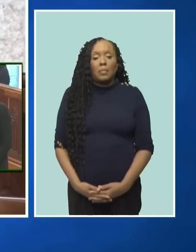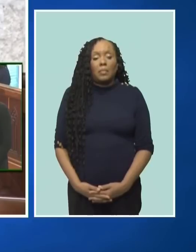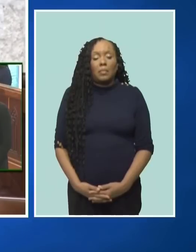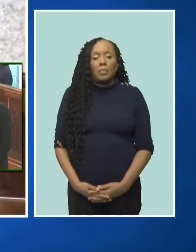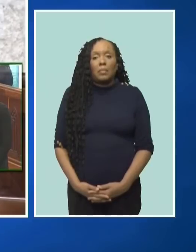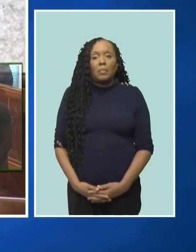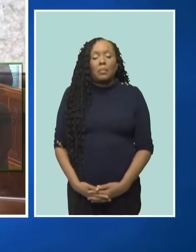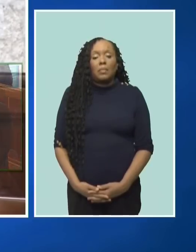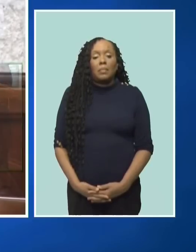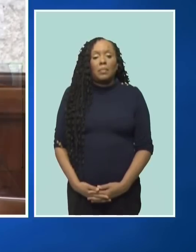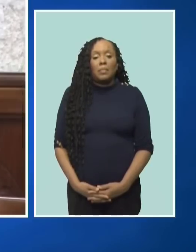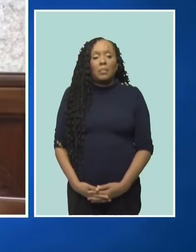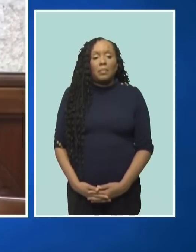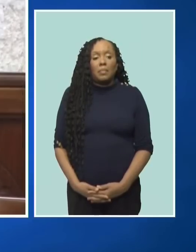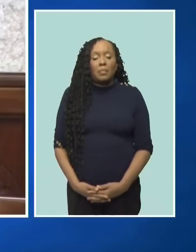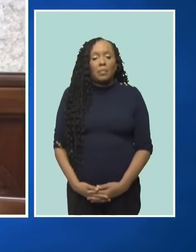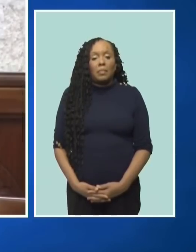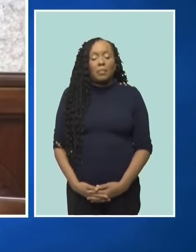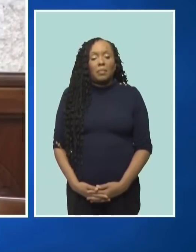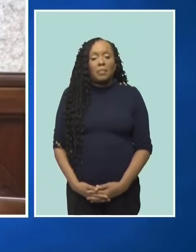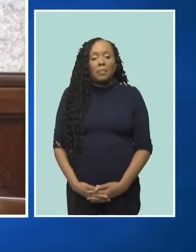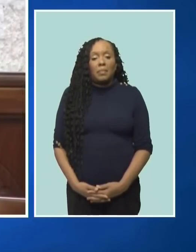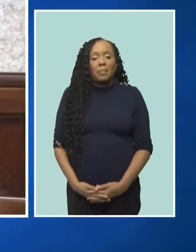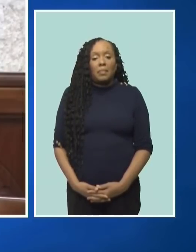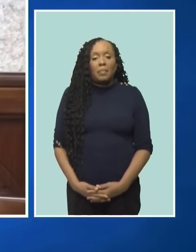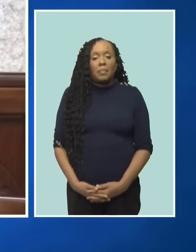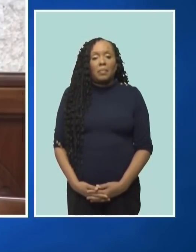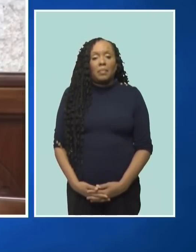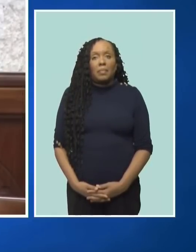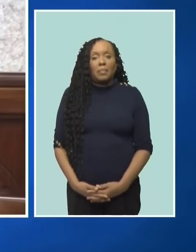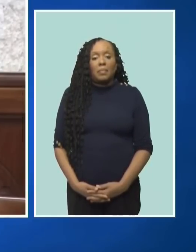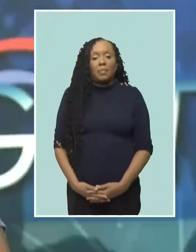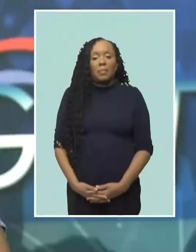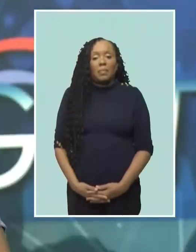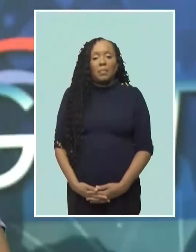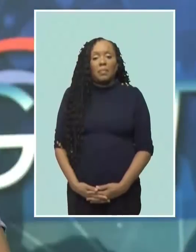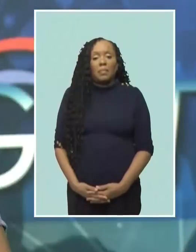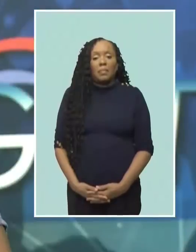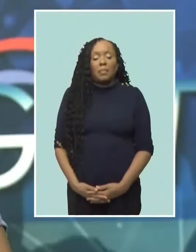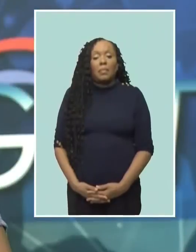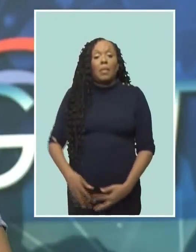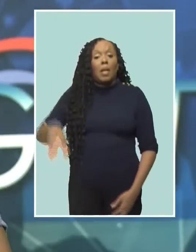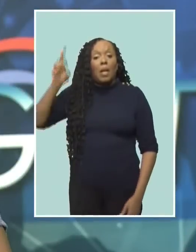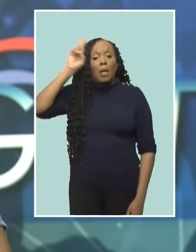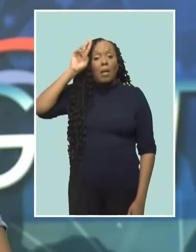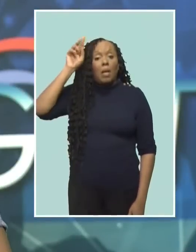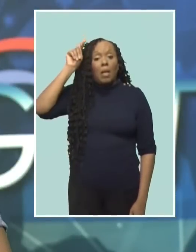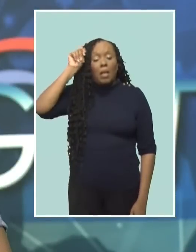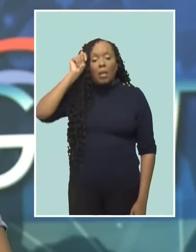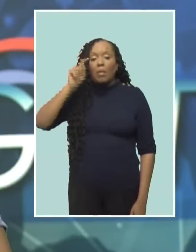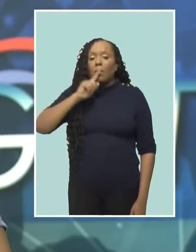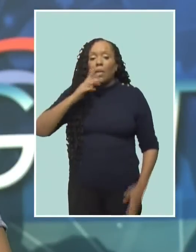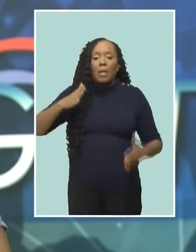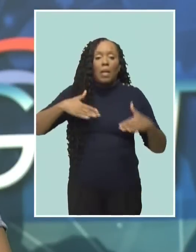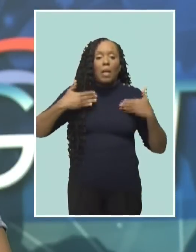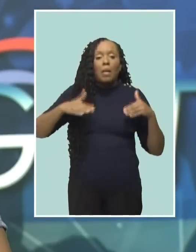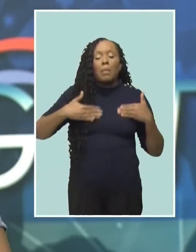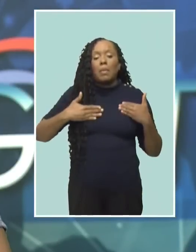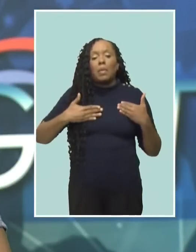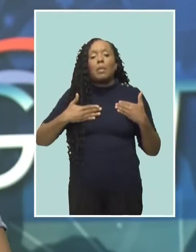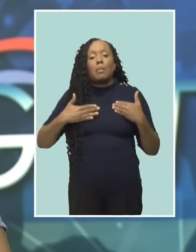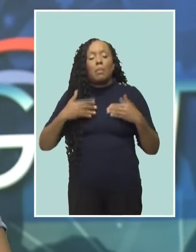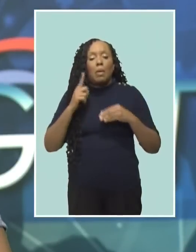relationship with our fellow citizens of disability. Mr. Thorne further welcomed news of